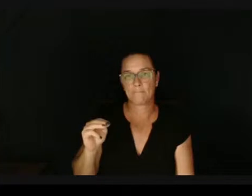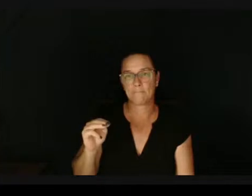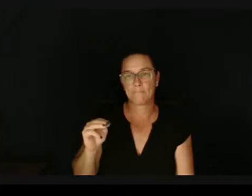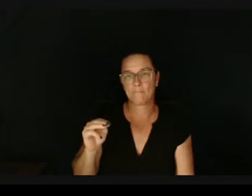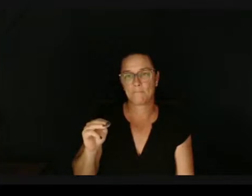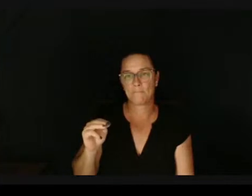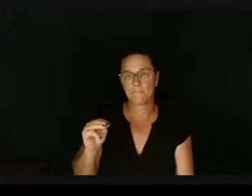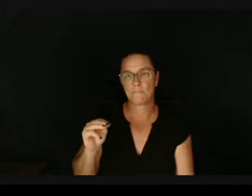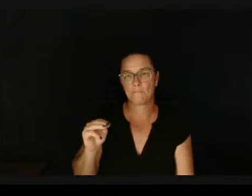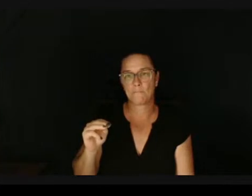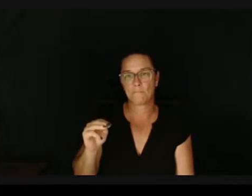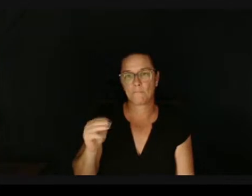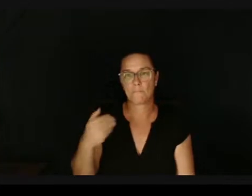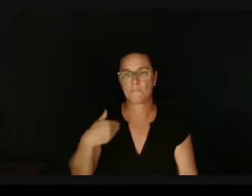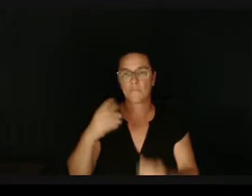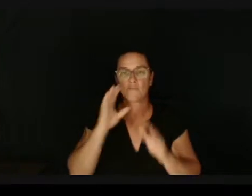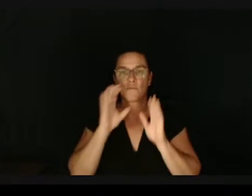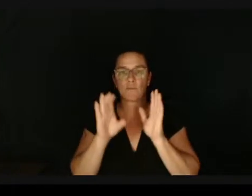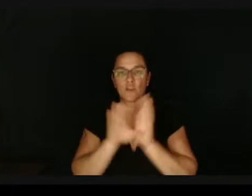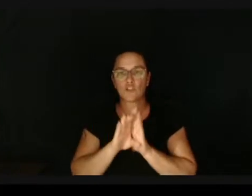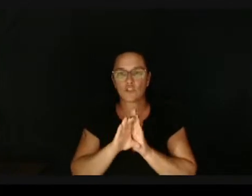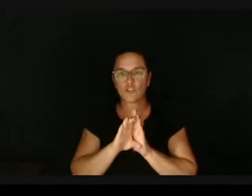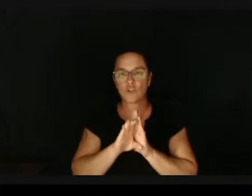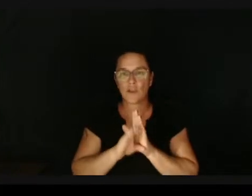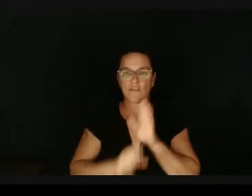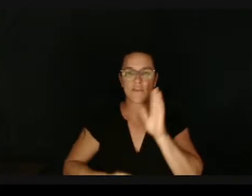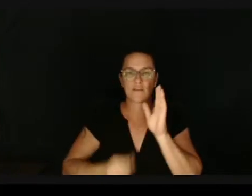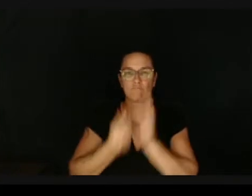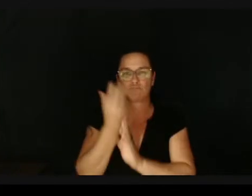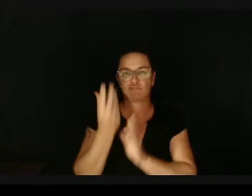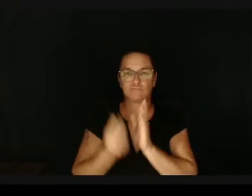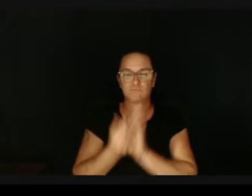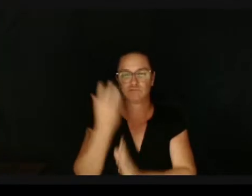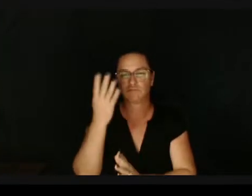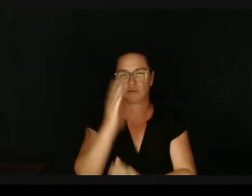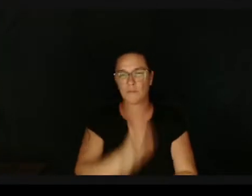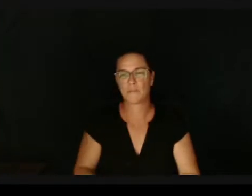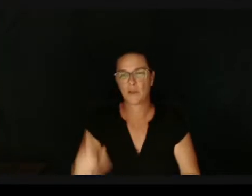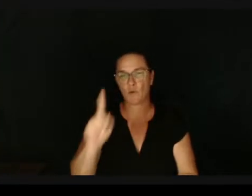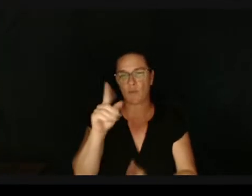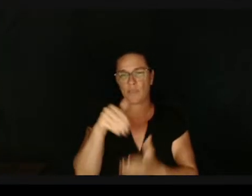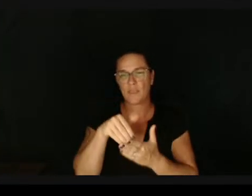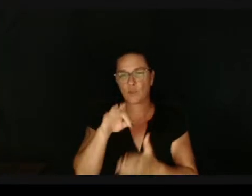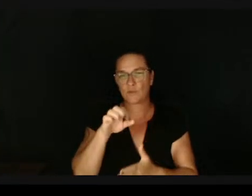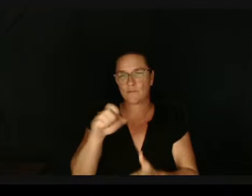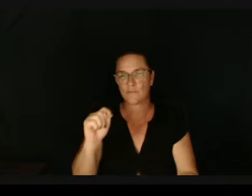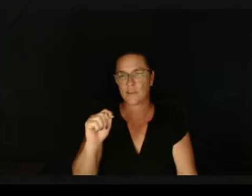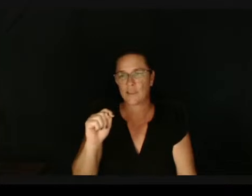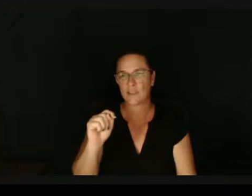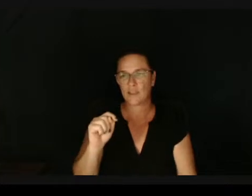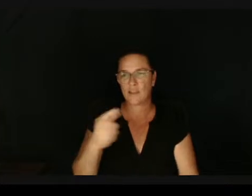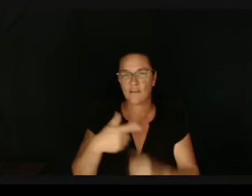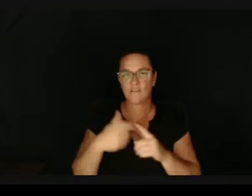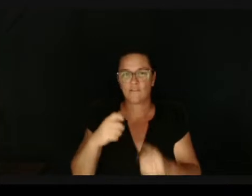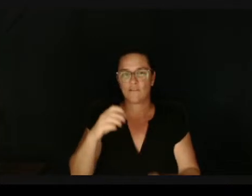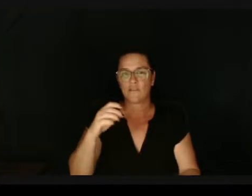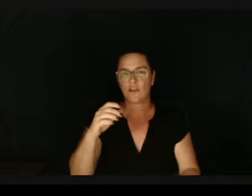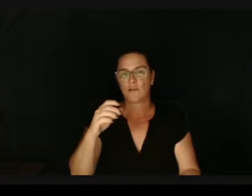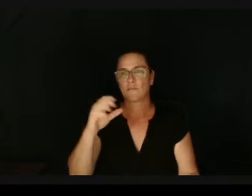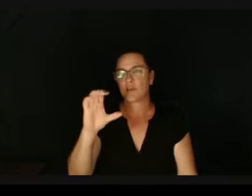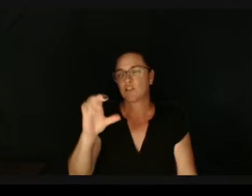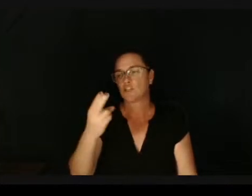Go another picture of that highest fountain, episode 15, about 1,000 feet. Photo by Cheryl Ganseki, this time